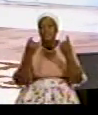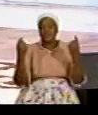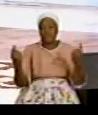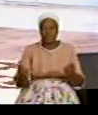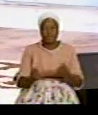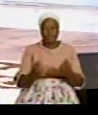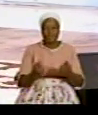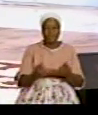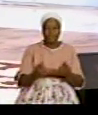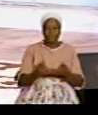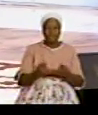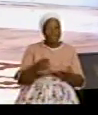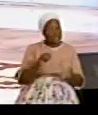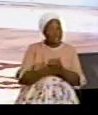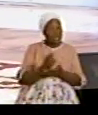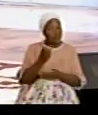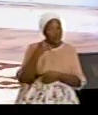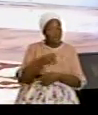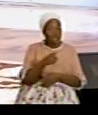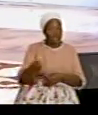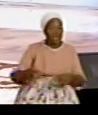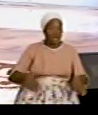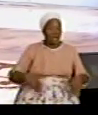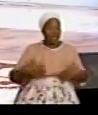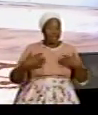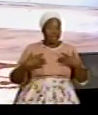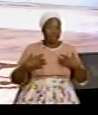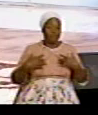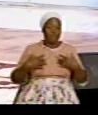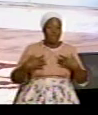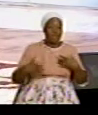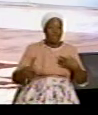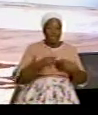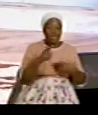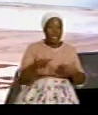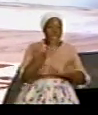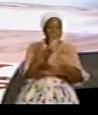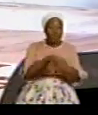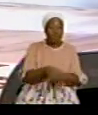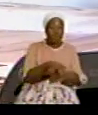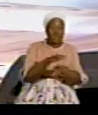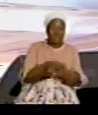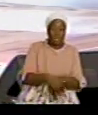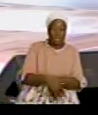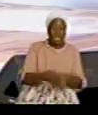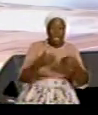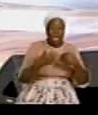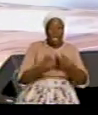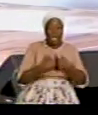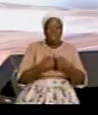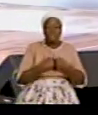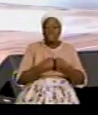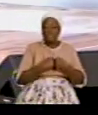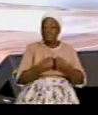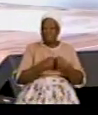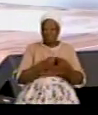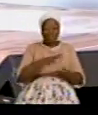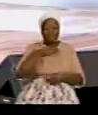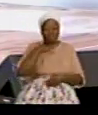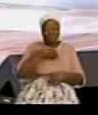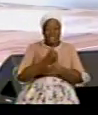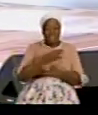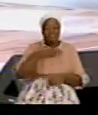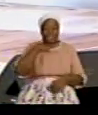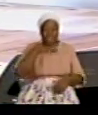iniquity. That was their lifestyle. Their hypocrisy had corrupted them. They are